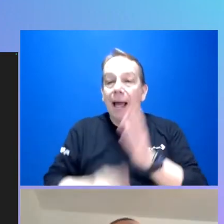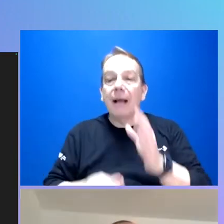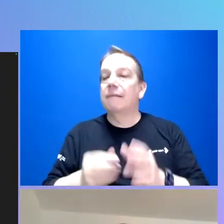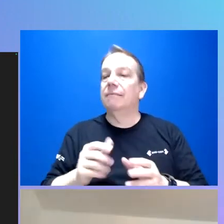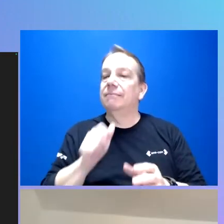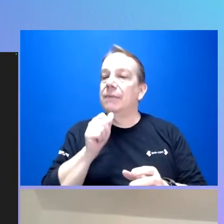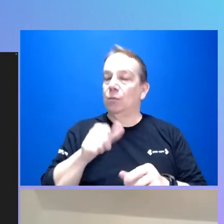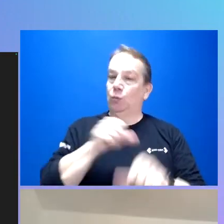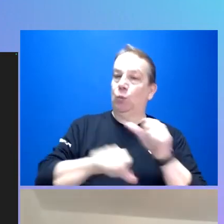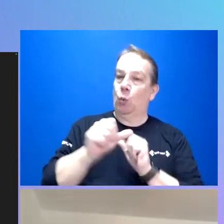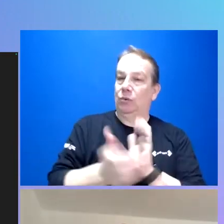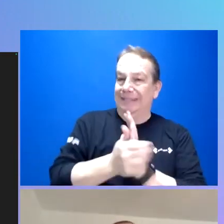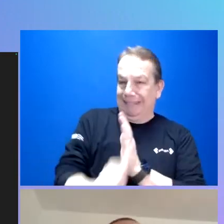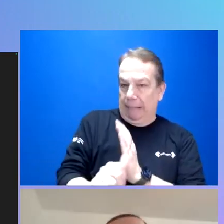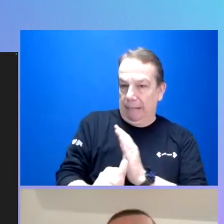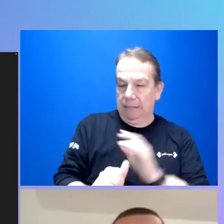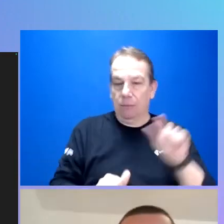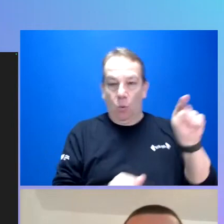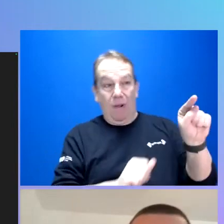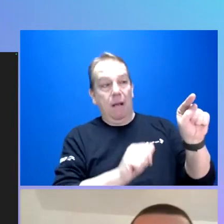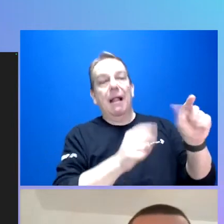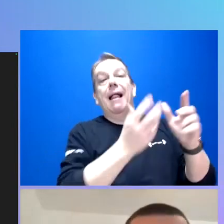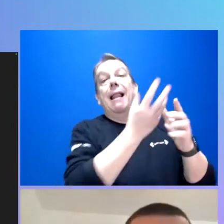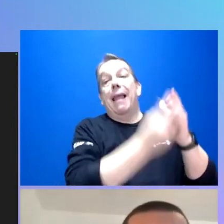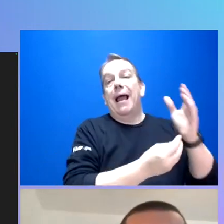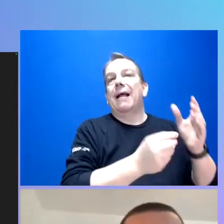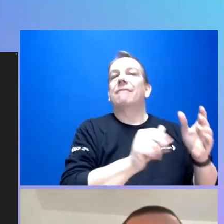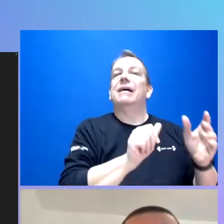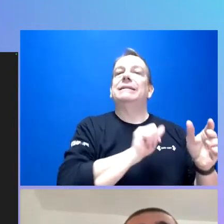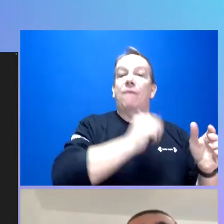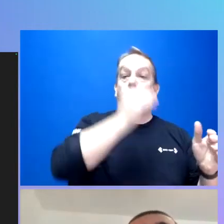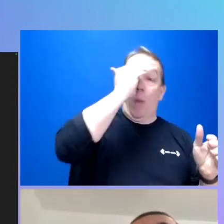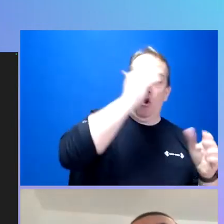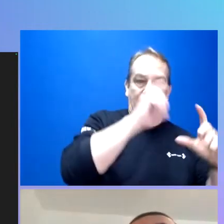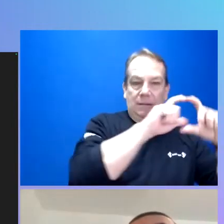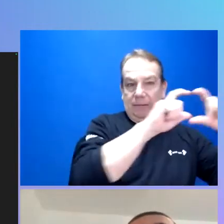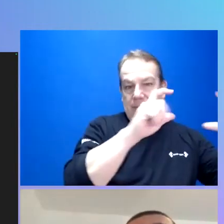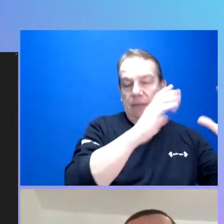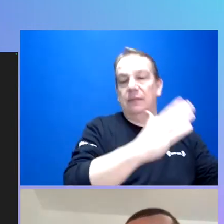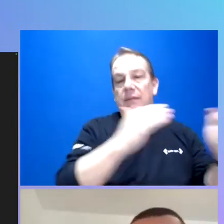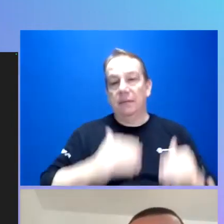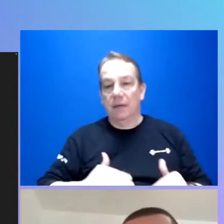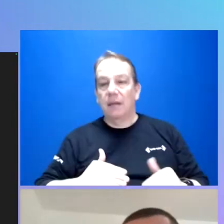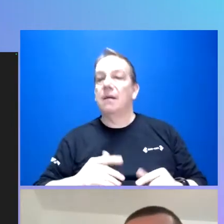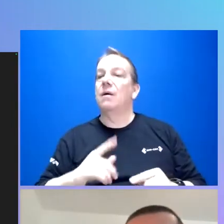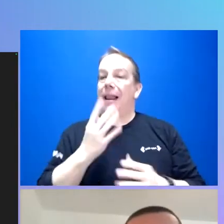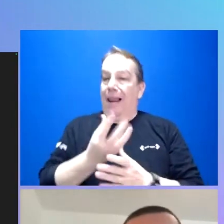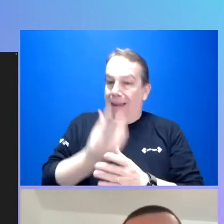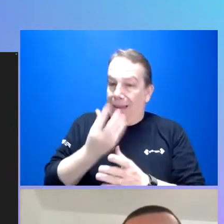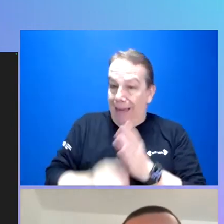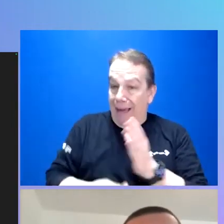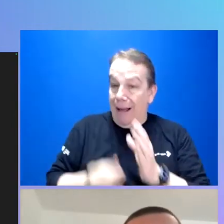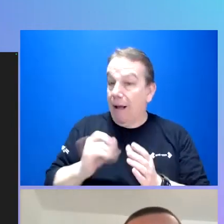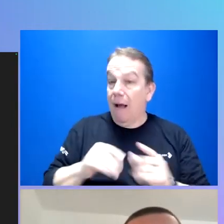Okay, so what about when I'm in China and I do travel to China to see my Chinese